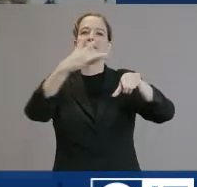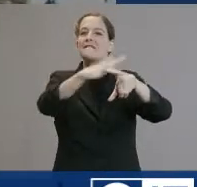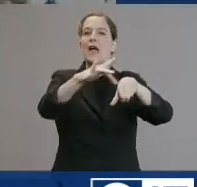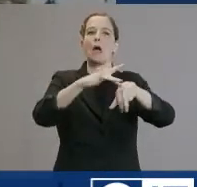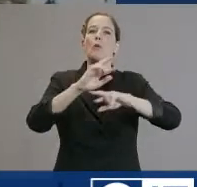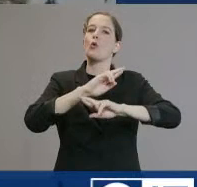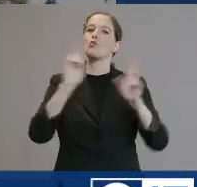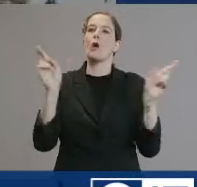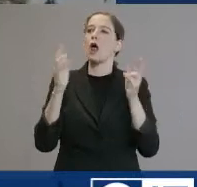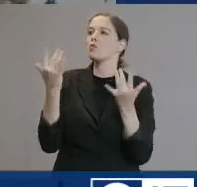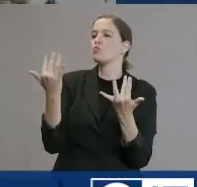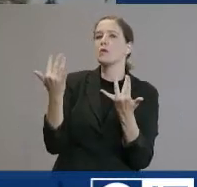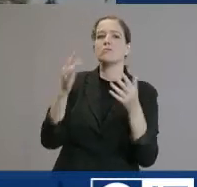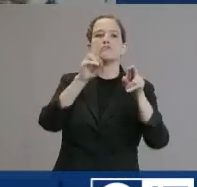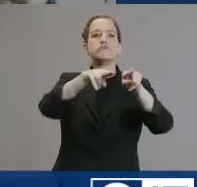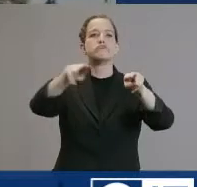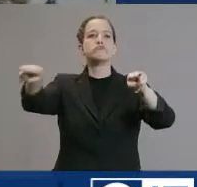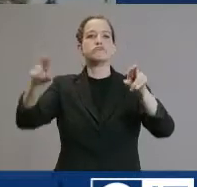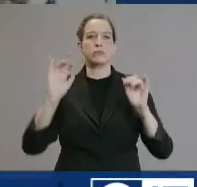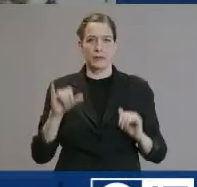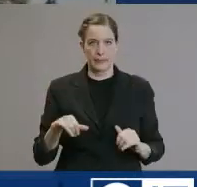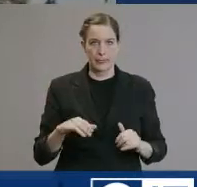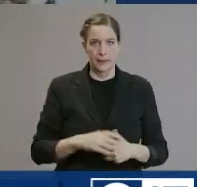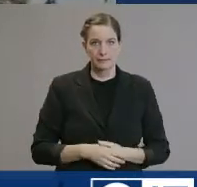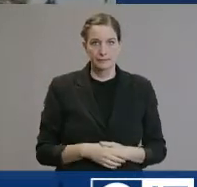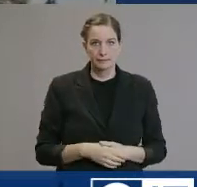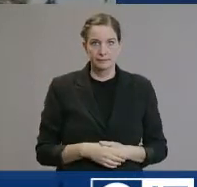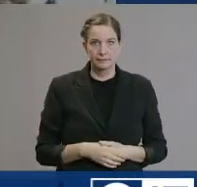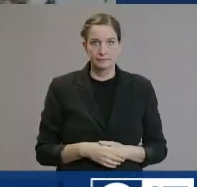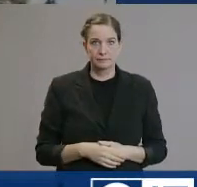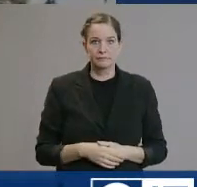the COVID-19 cases in Arizona.